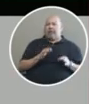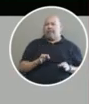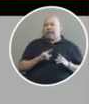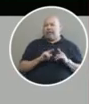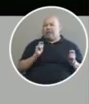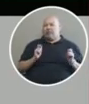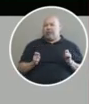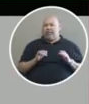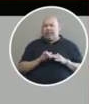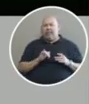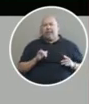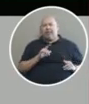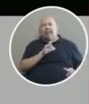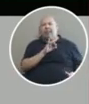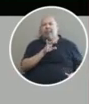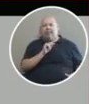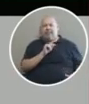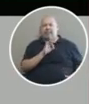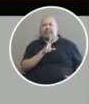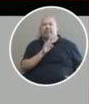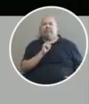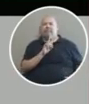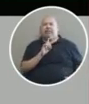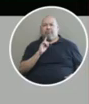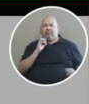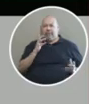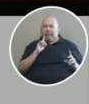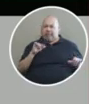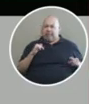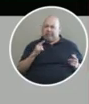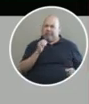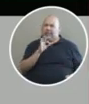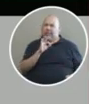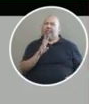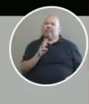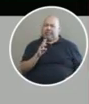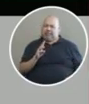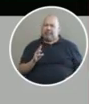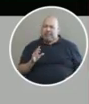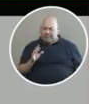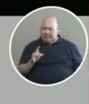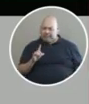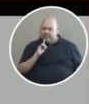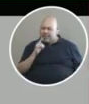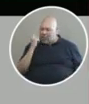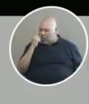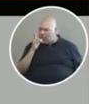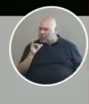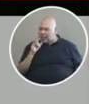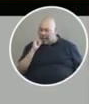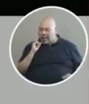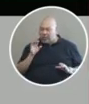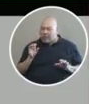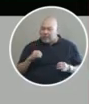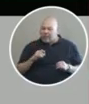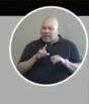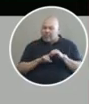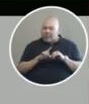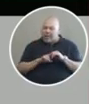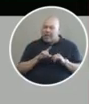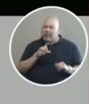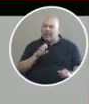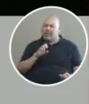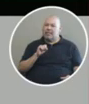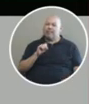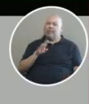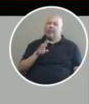has changed now to Lift Fund. So they've been here since 1996. Sure. Well, then it's just like you look at organizations like the El Paso